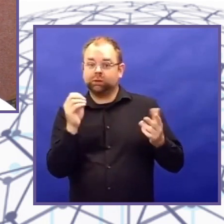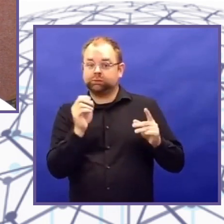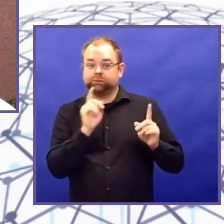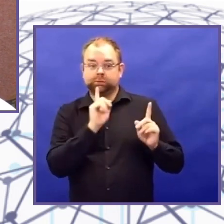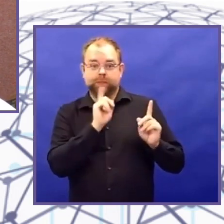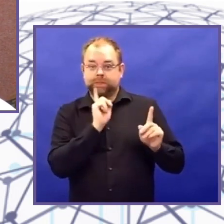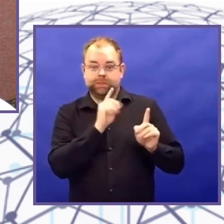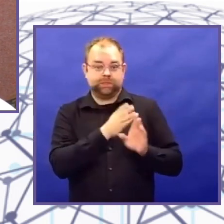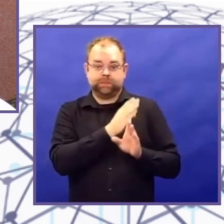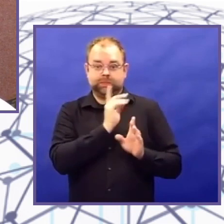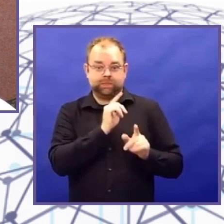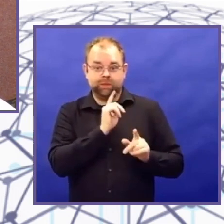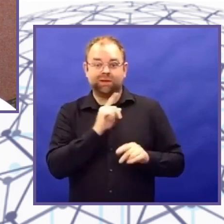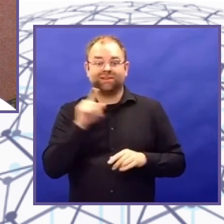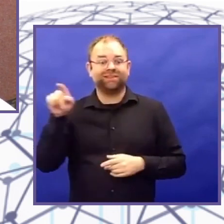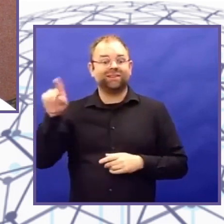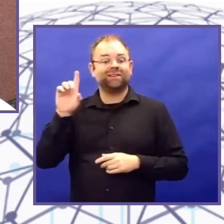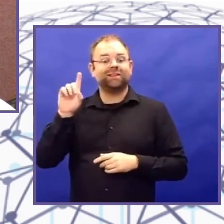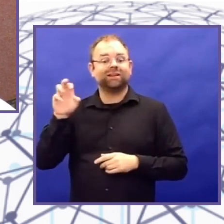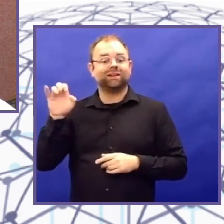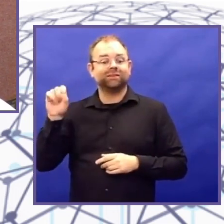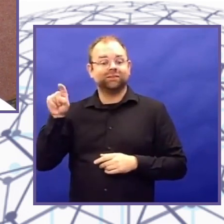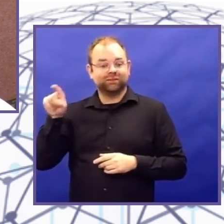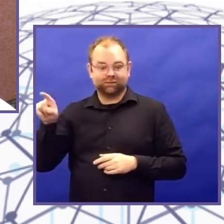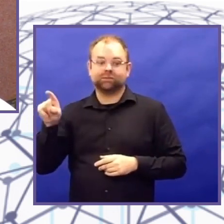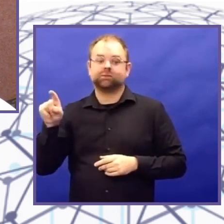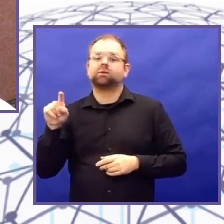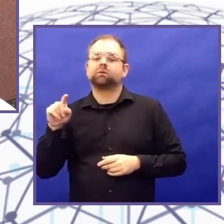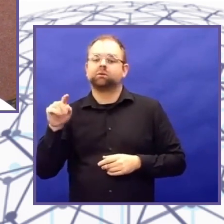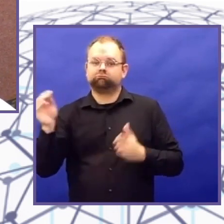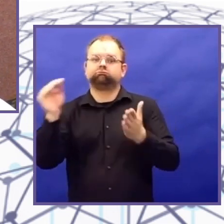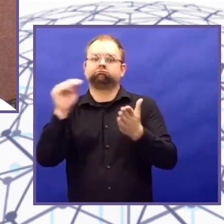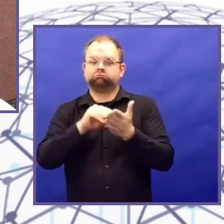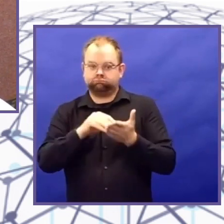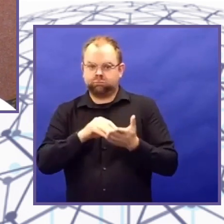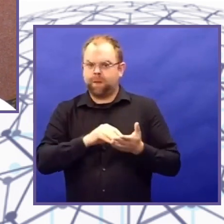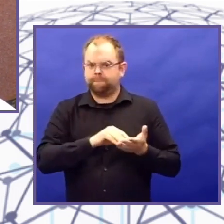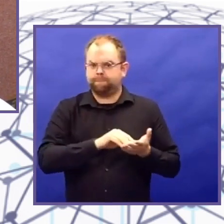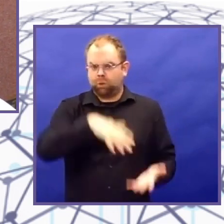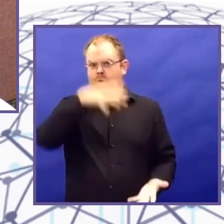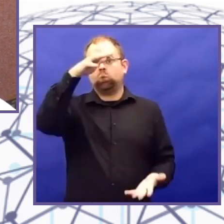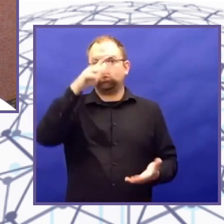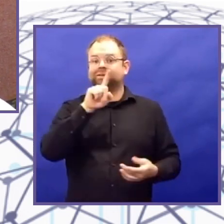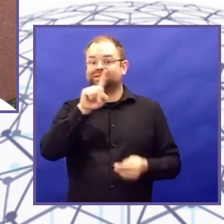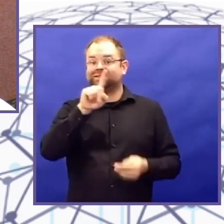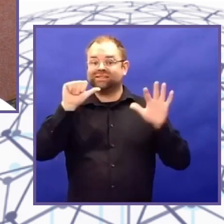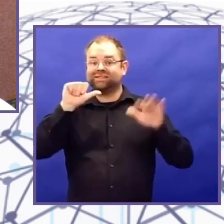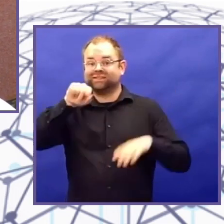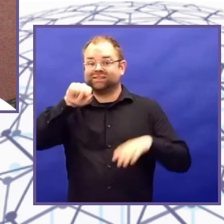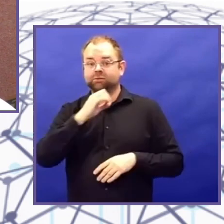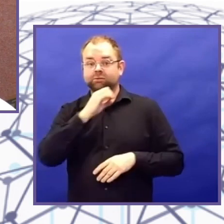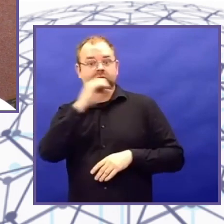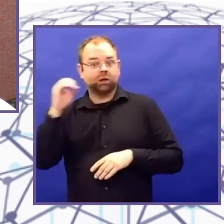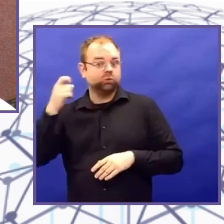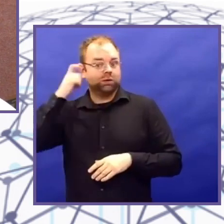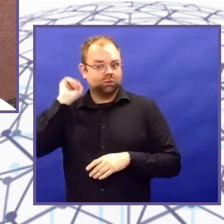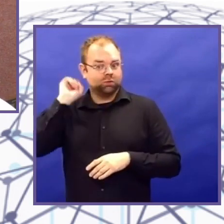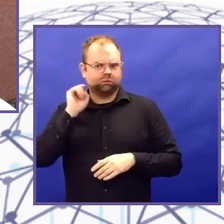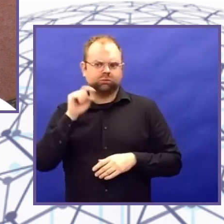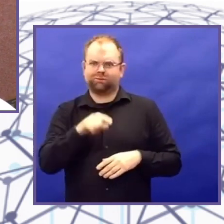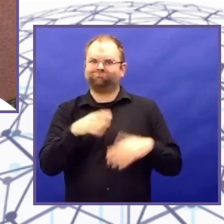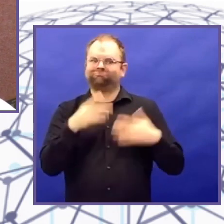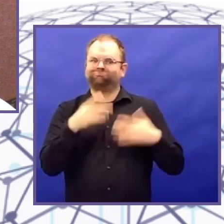80s, and my husband, who's been in fire services for 35 years and listening to sirens going